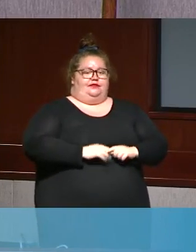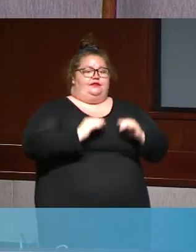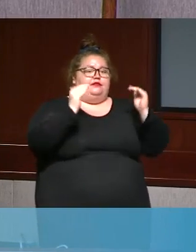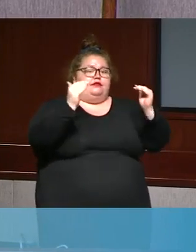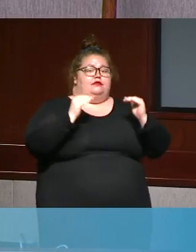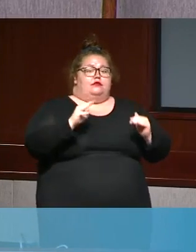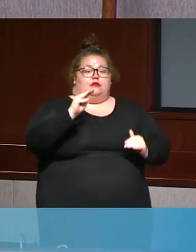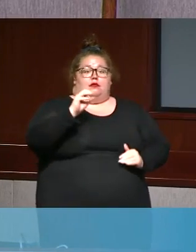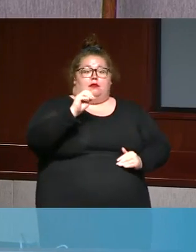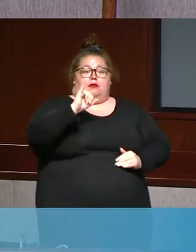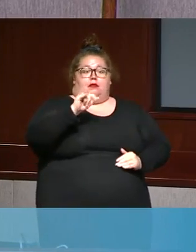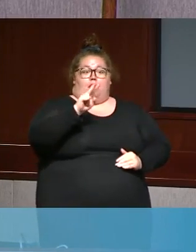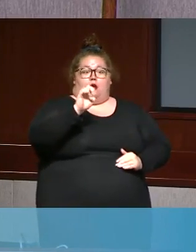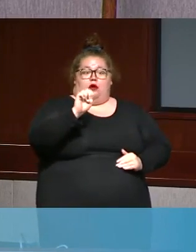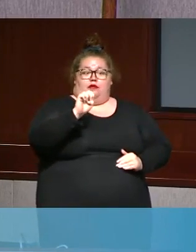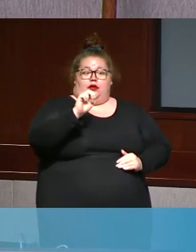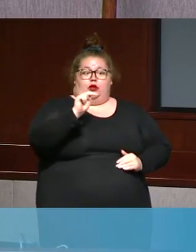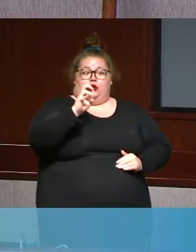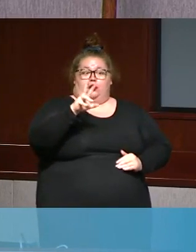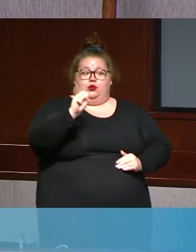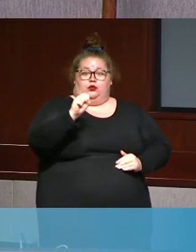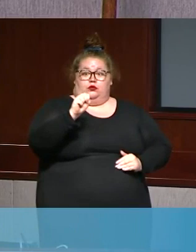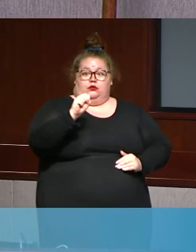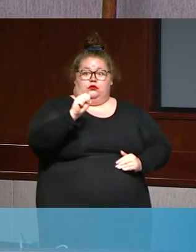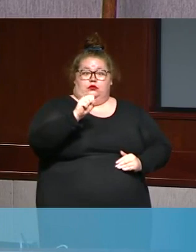Mojave Desert News, anyone on the line with questions?